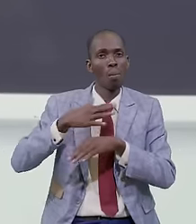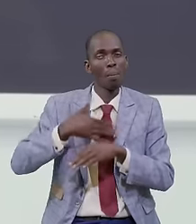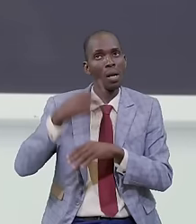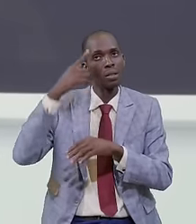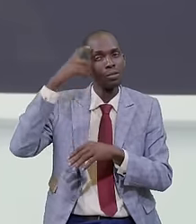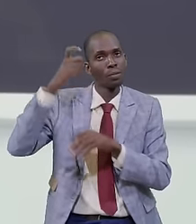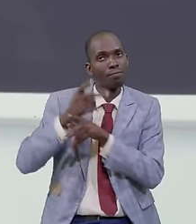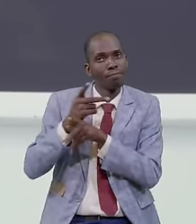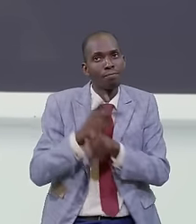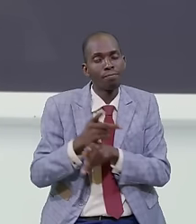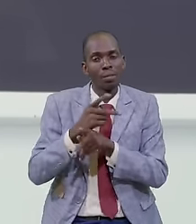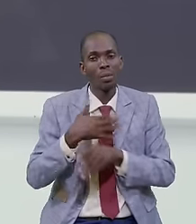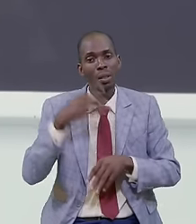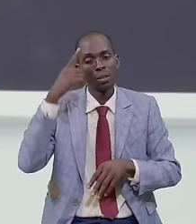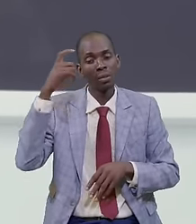there,